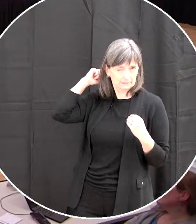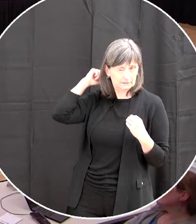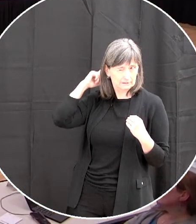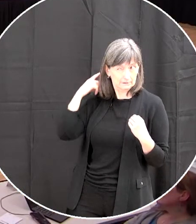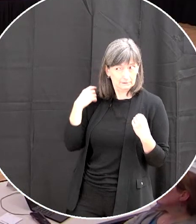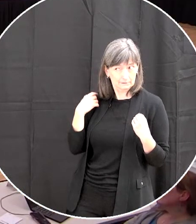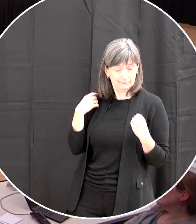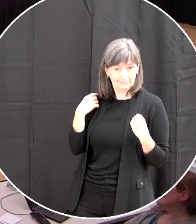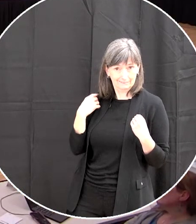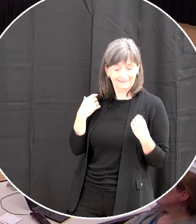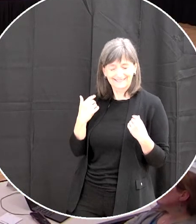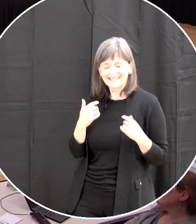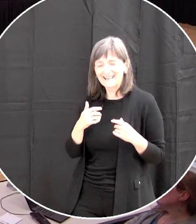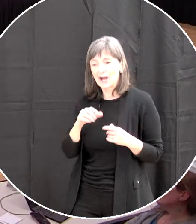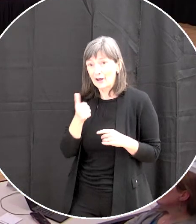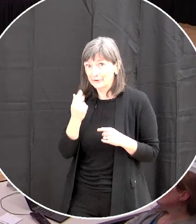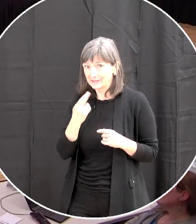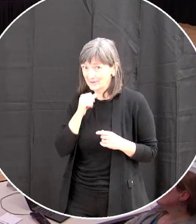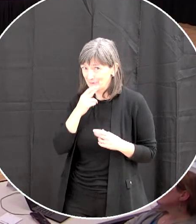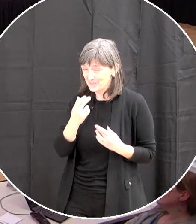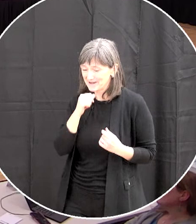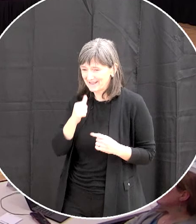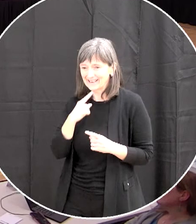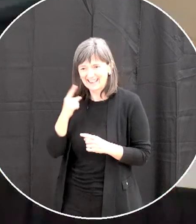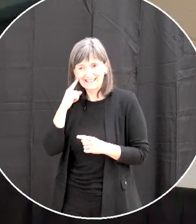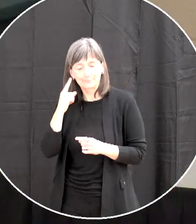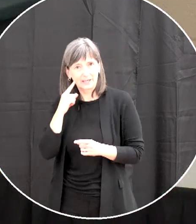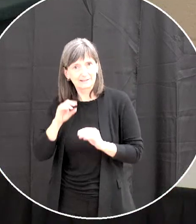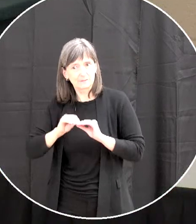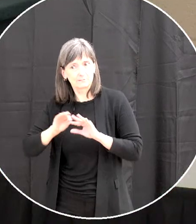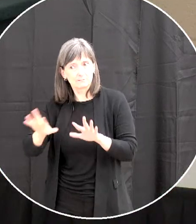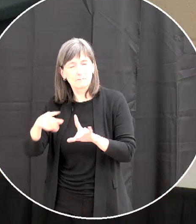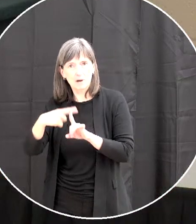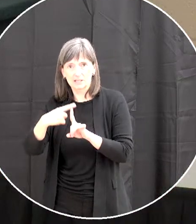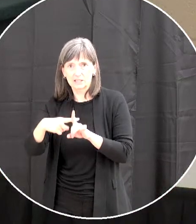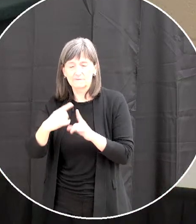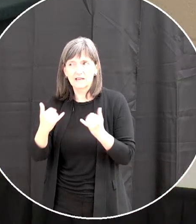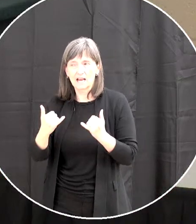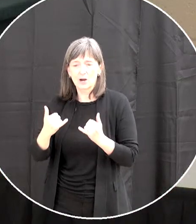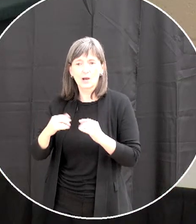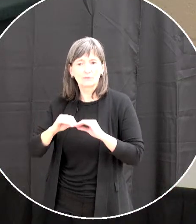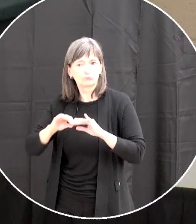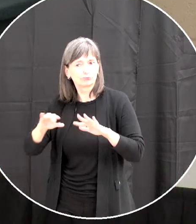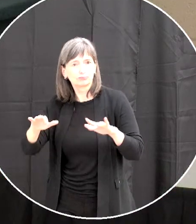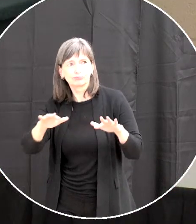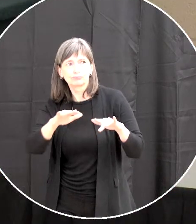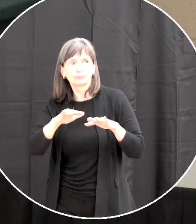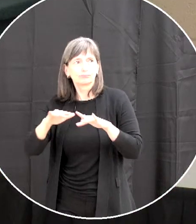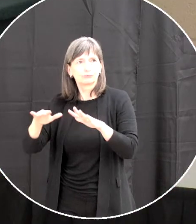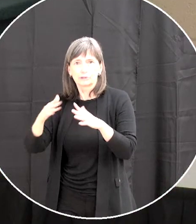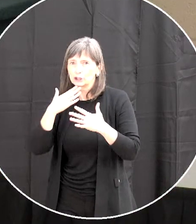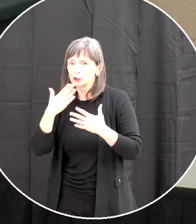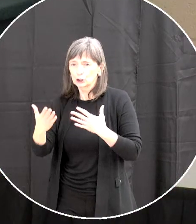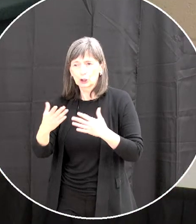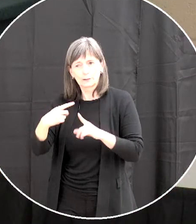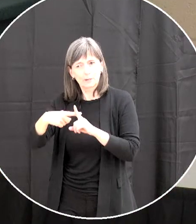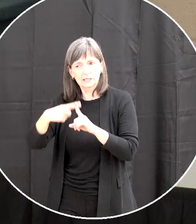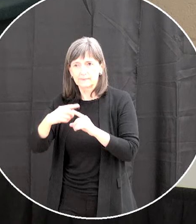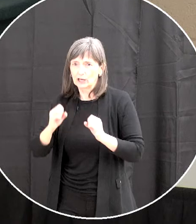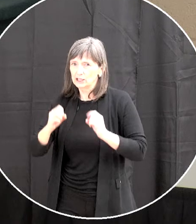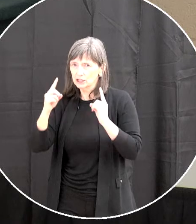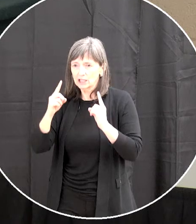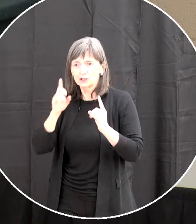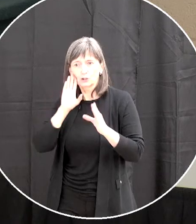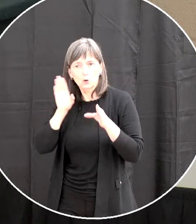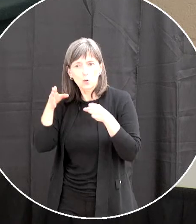it's contagious, and it's the only thing these days that's positive and contagious. It's a good movement in education to move